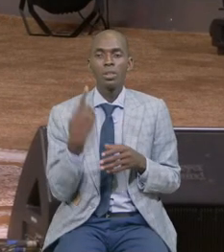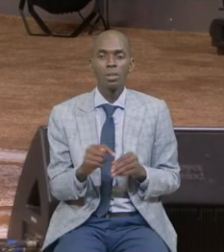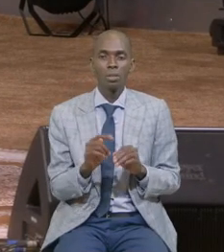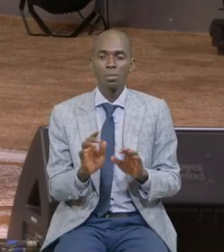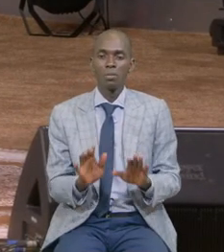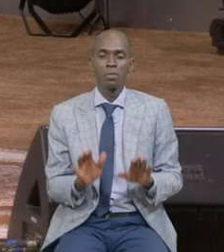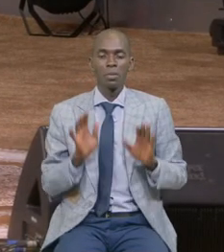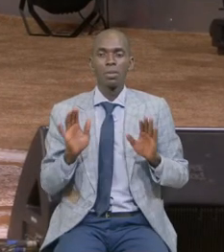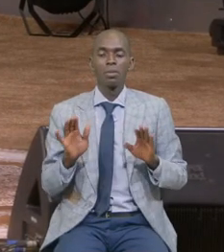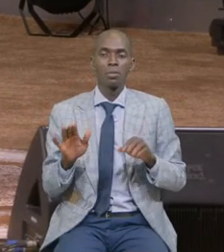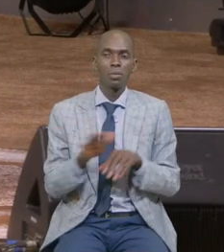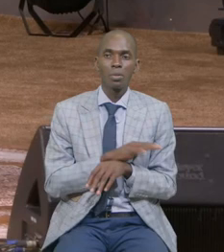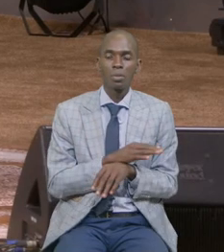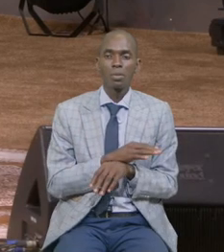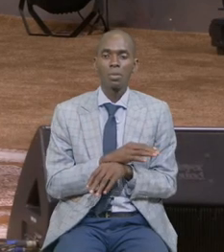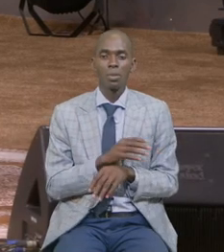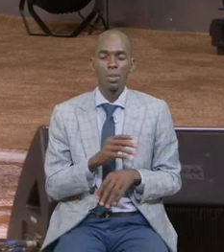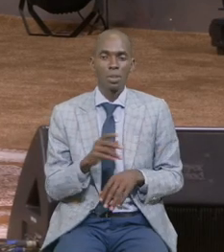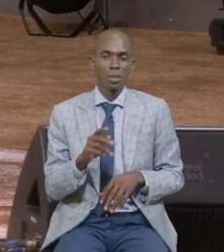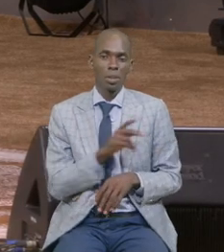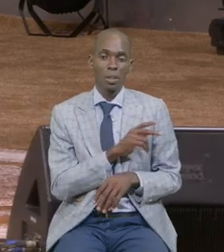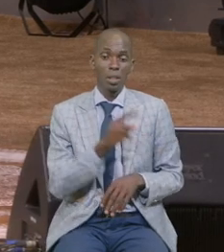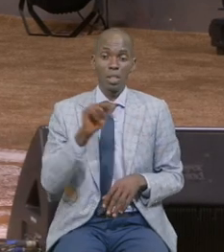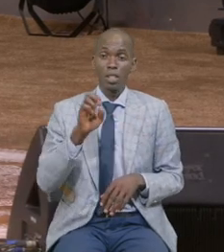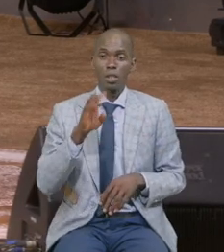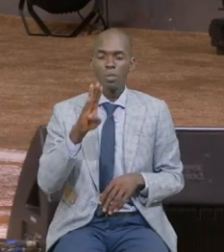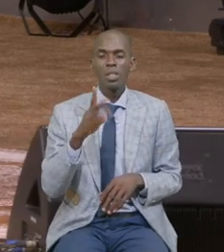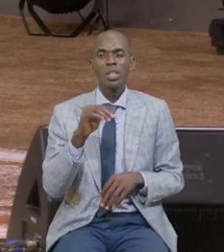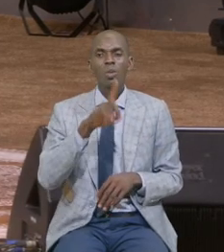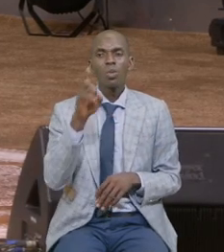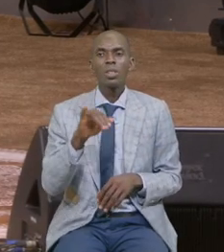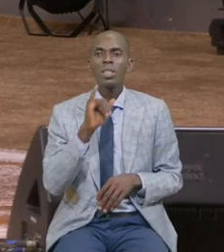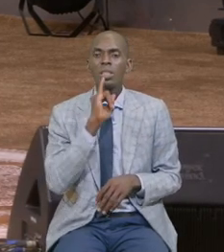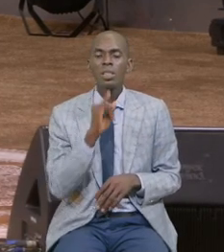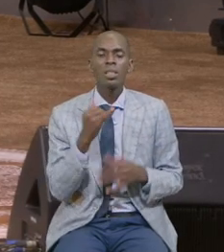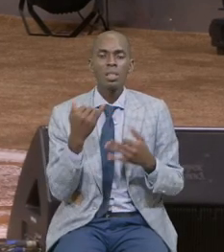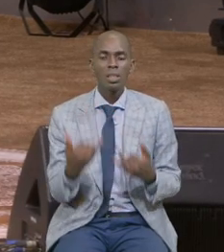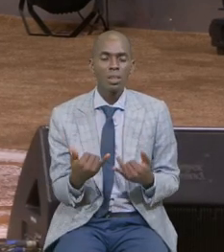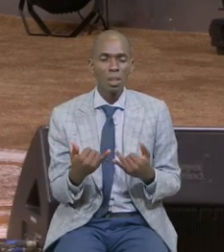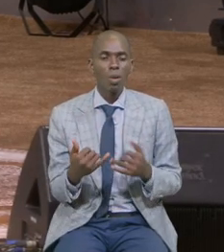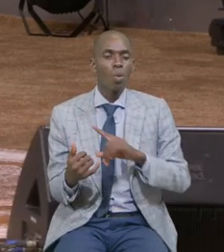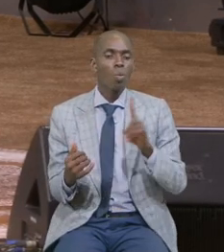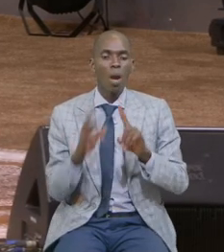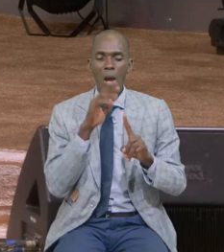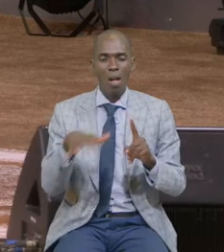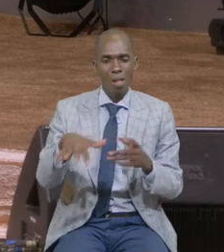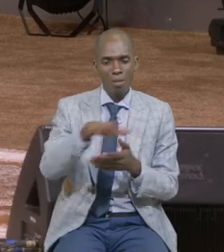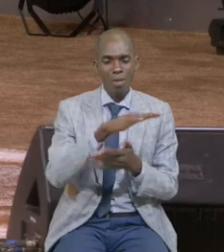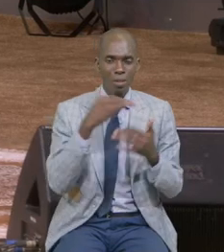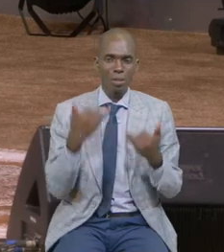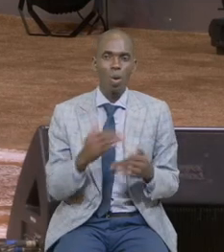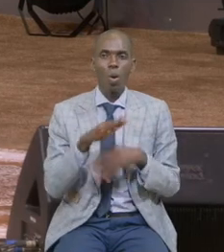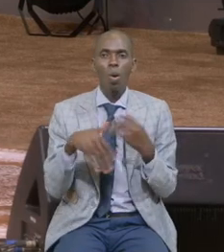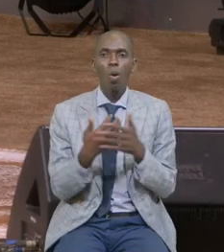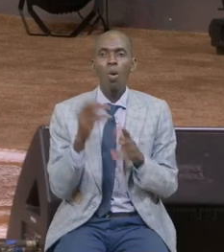fearful the question is where are they today all the people